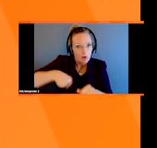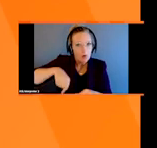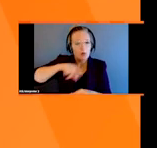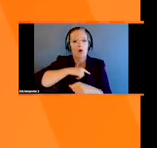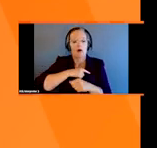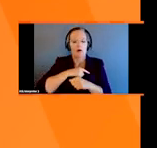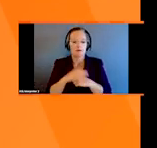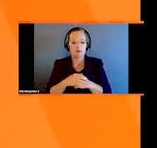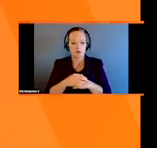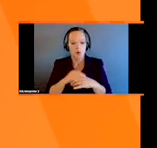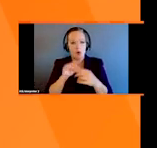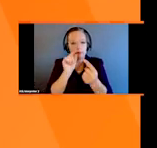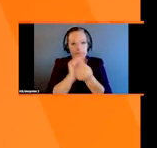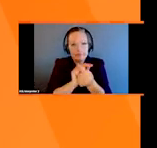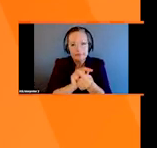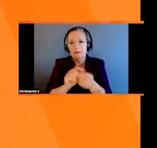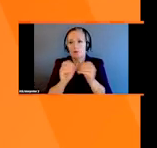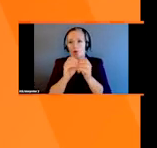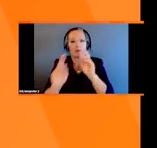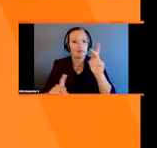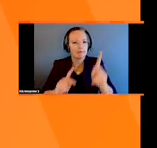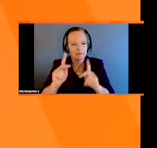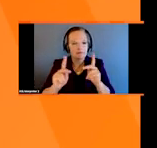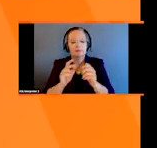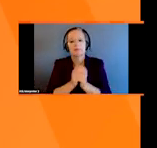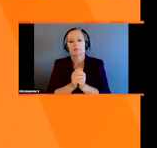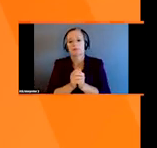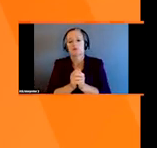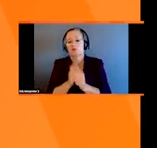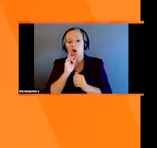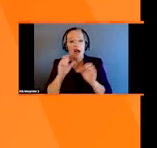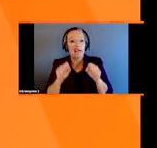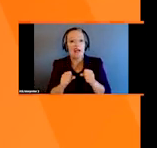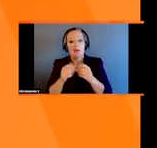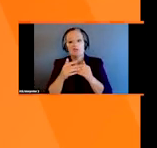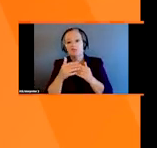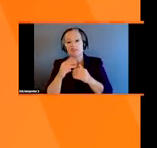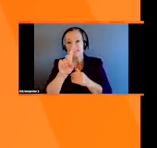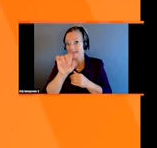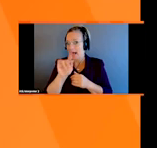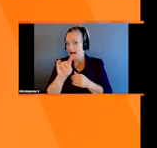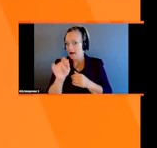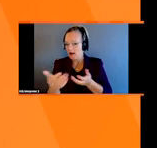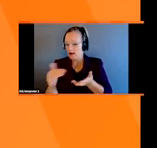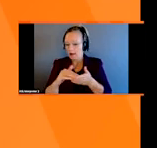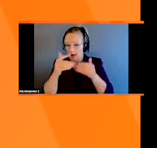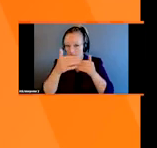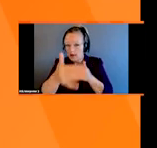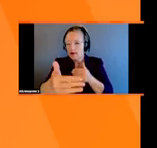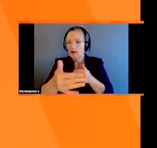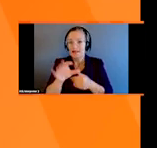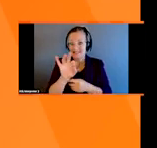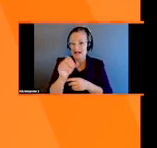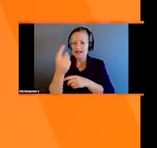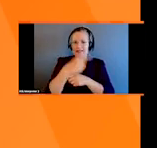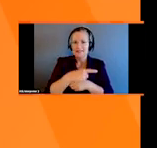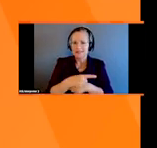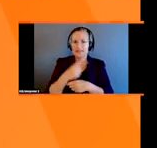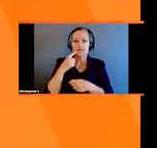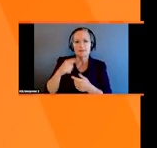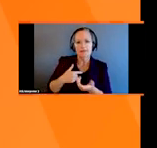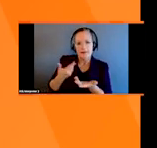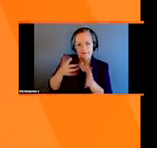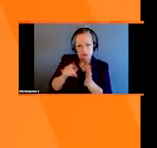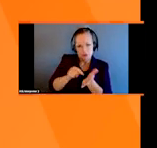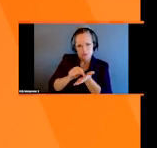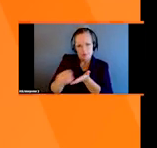more people or money or something that I can say after 90 days of this, I've paid this amount of money. What have I got in